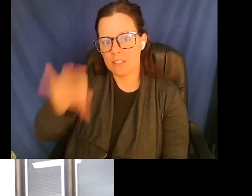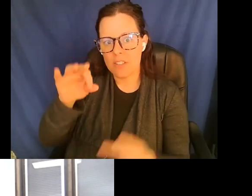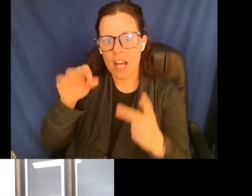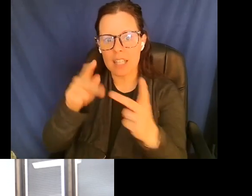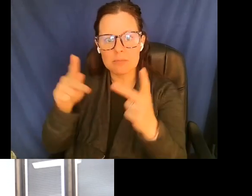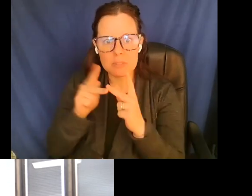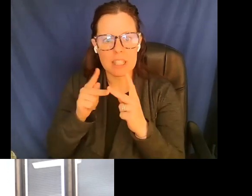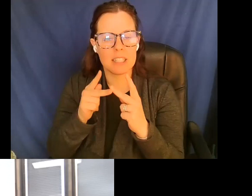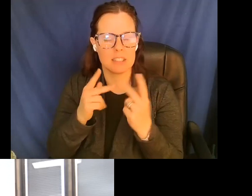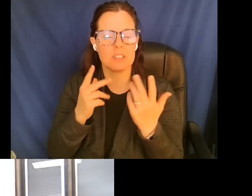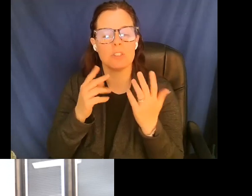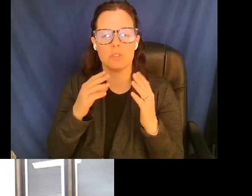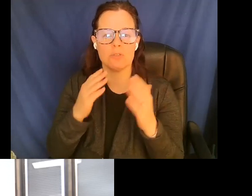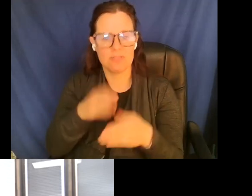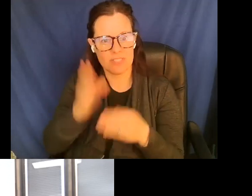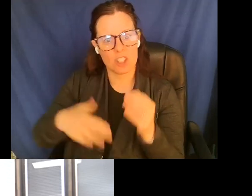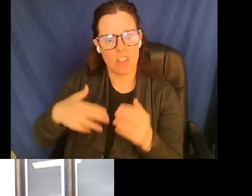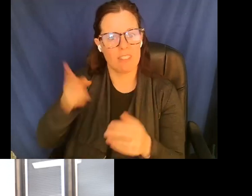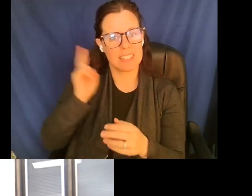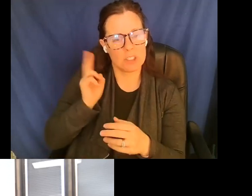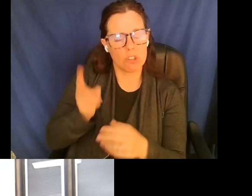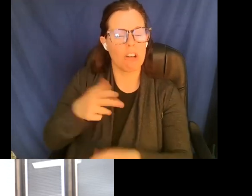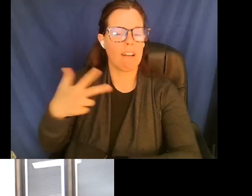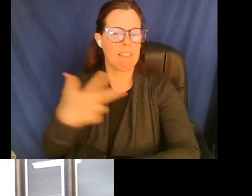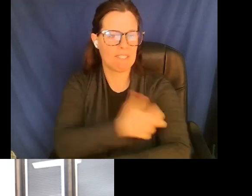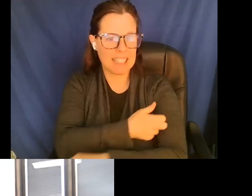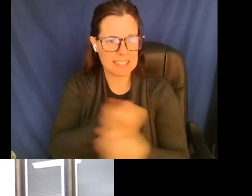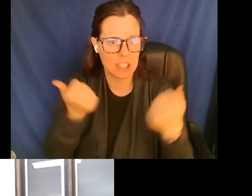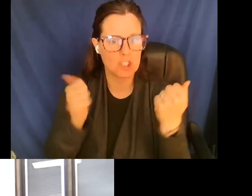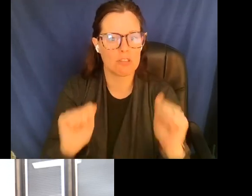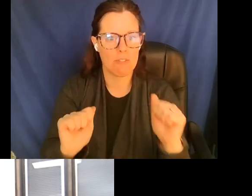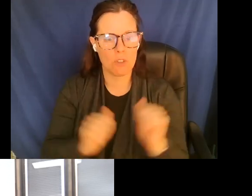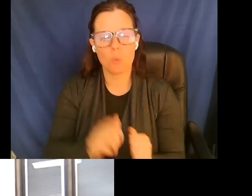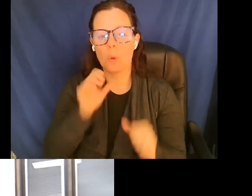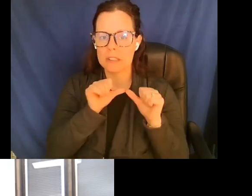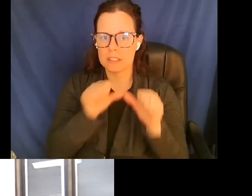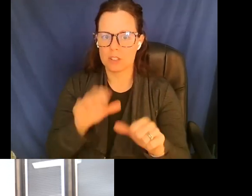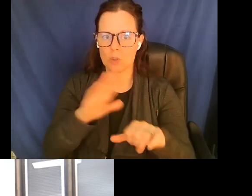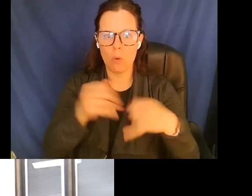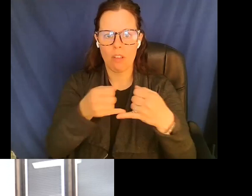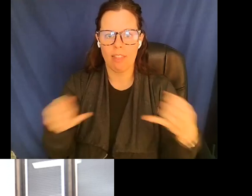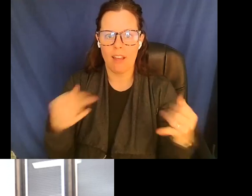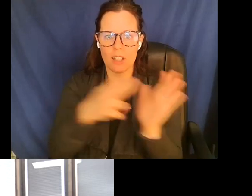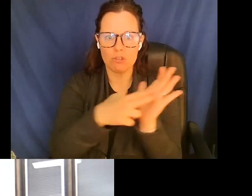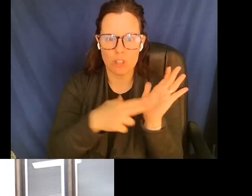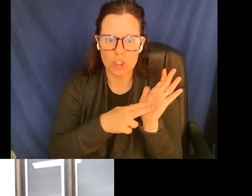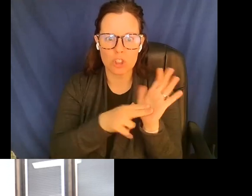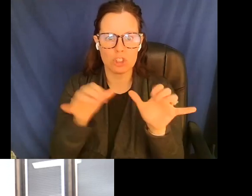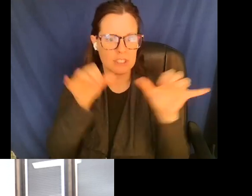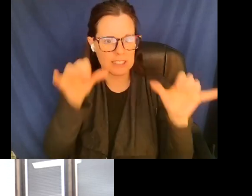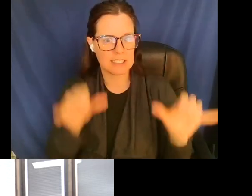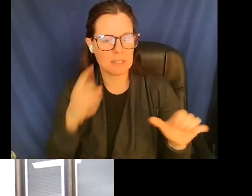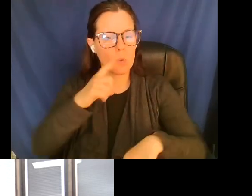health vaccination effort. We will continue with our online registration system for time slots for